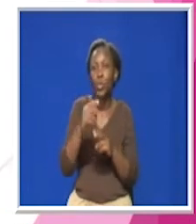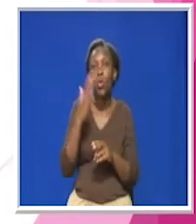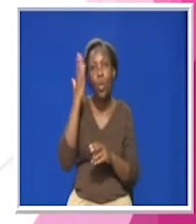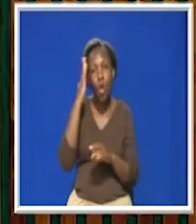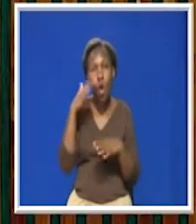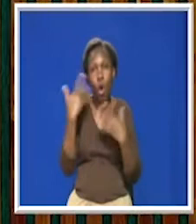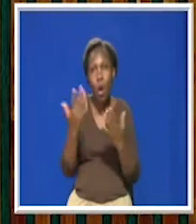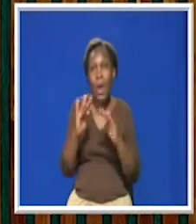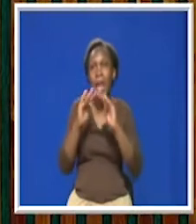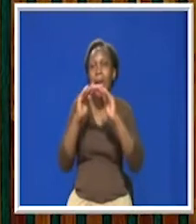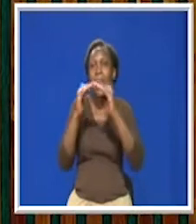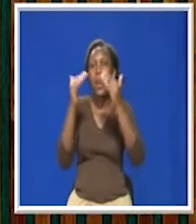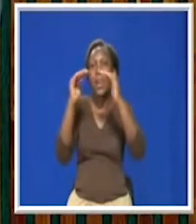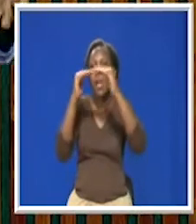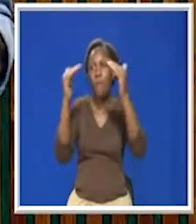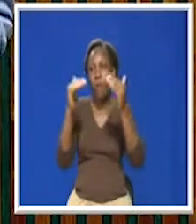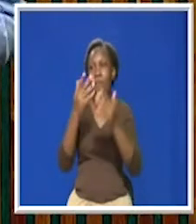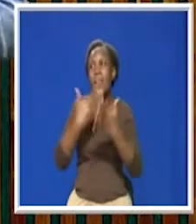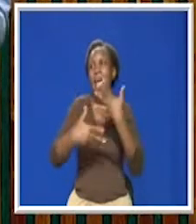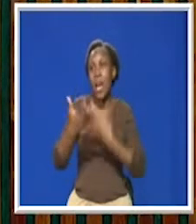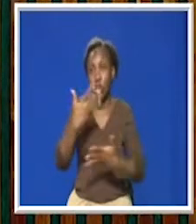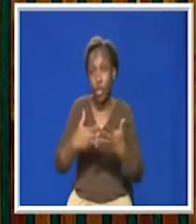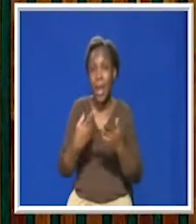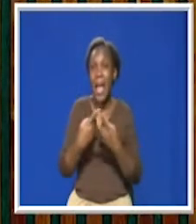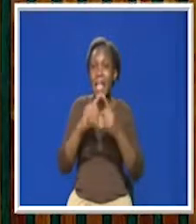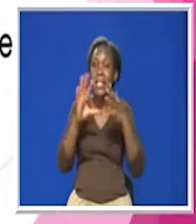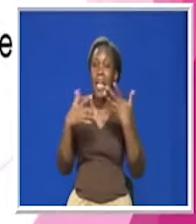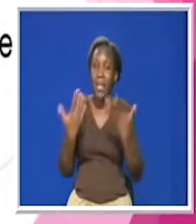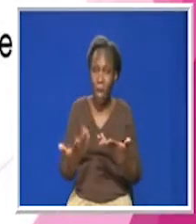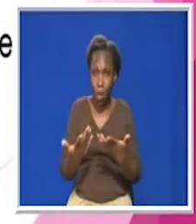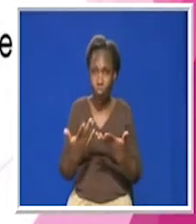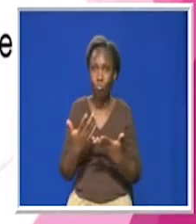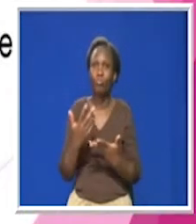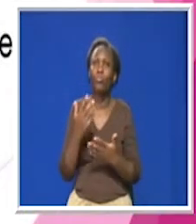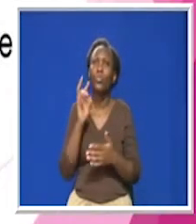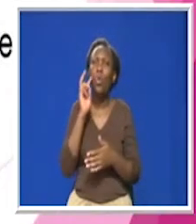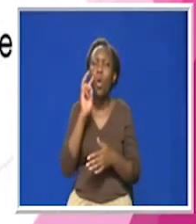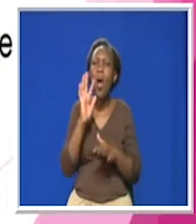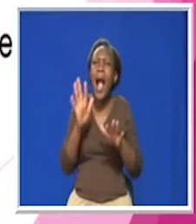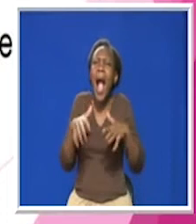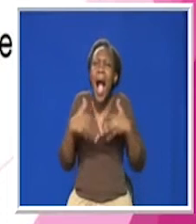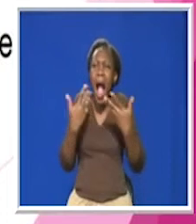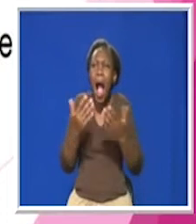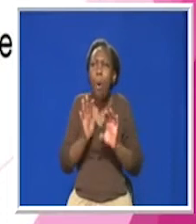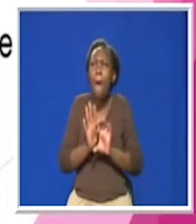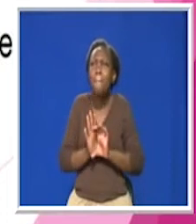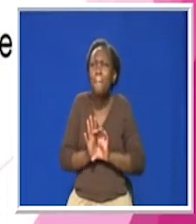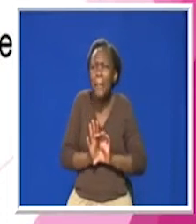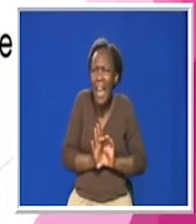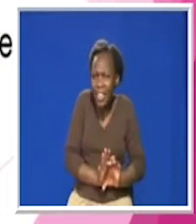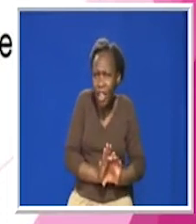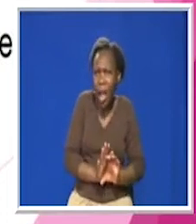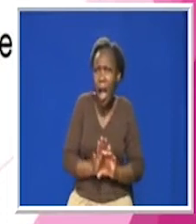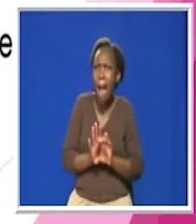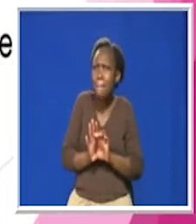reaction. Let's start by looking at how pressure affects